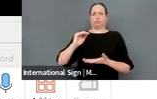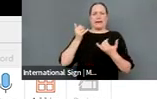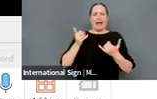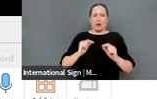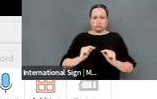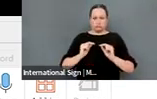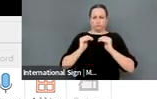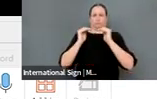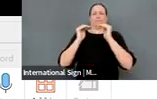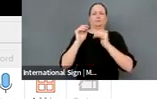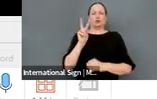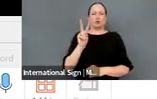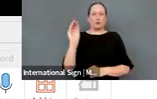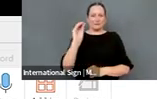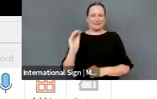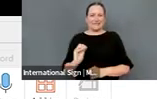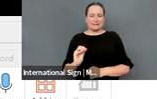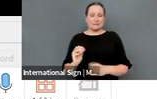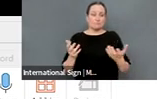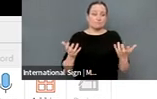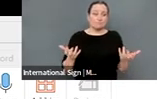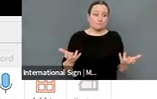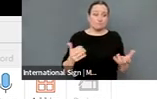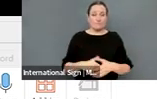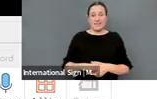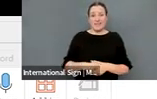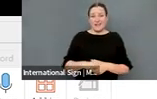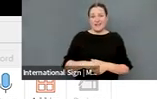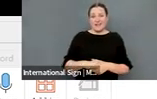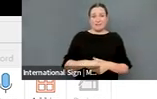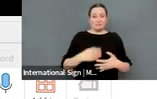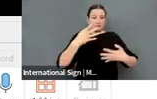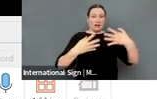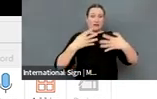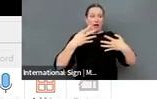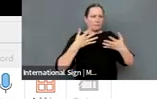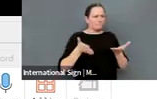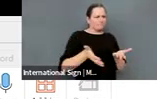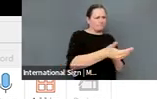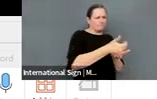So really the definitions and data collecting methods, not just in Zambia, but